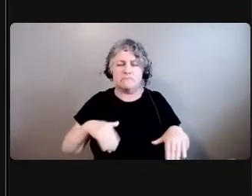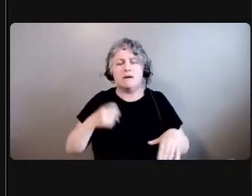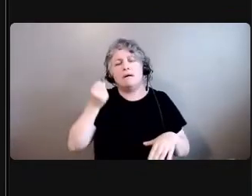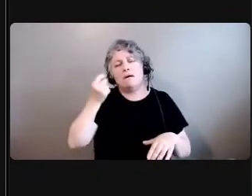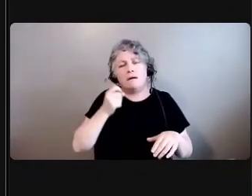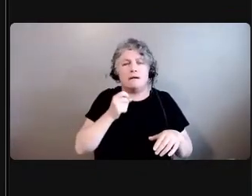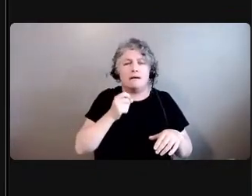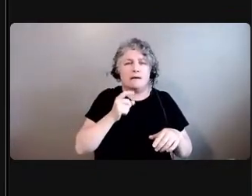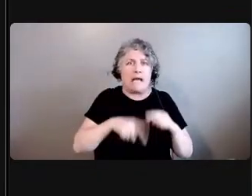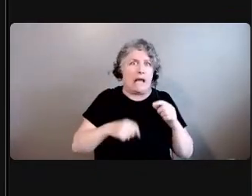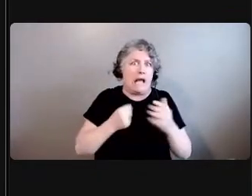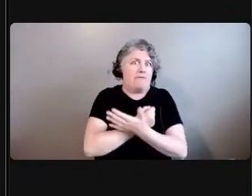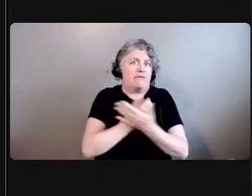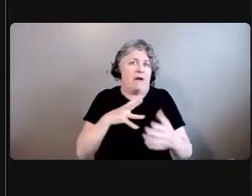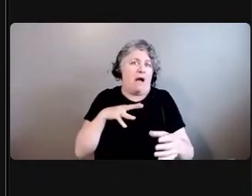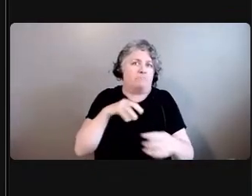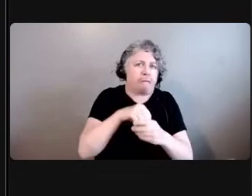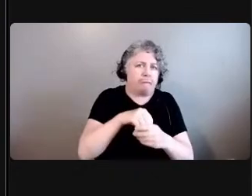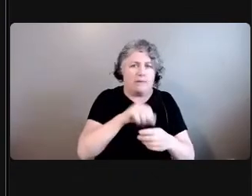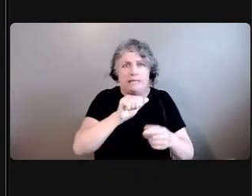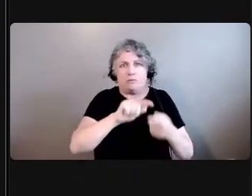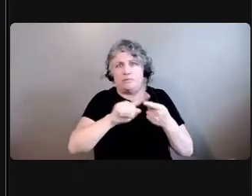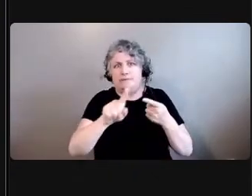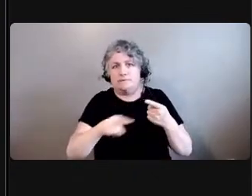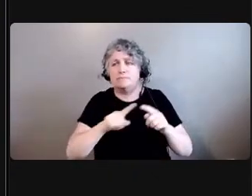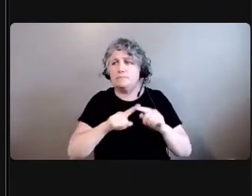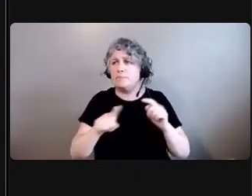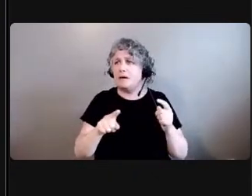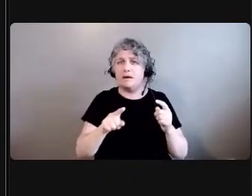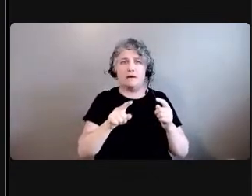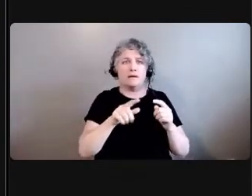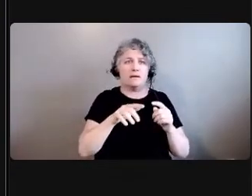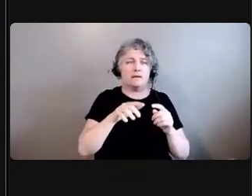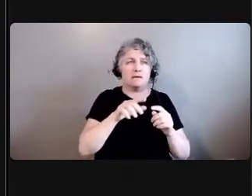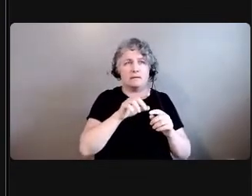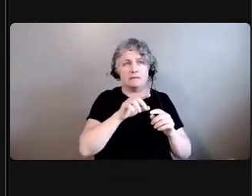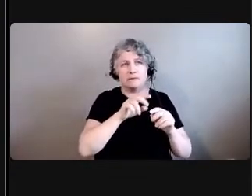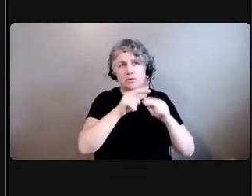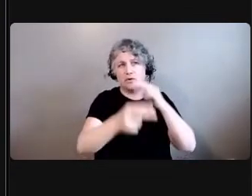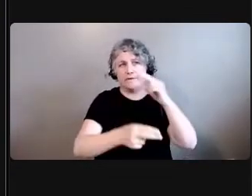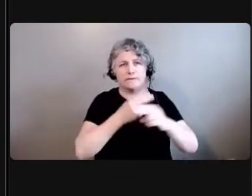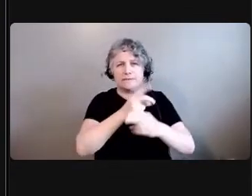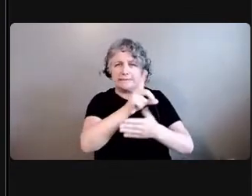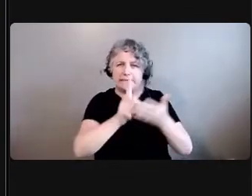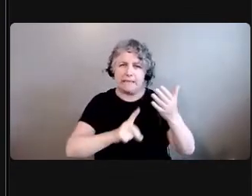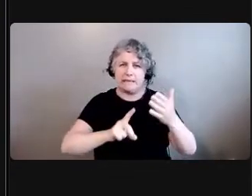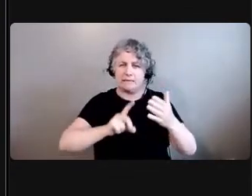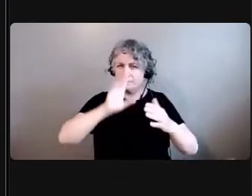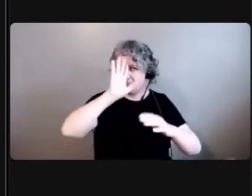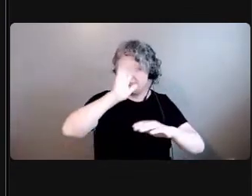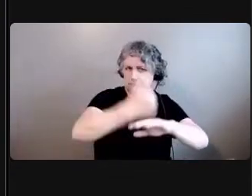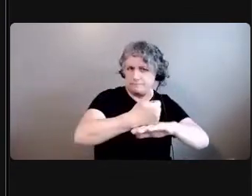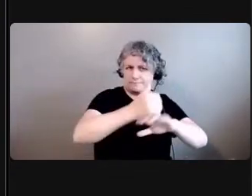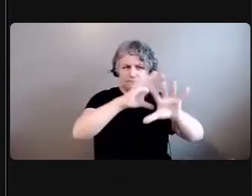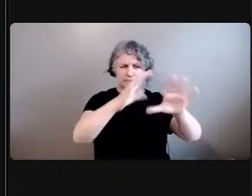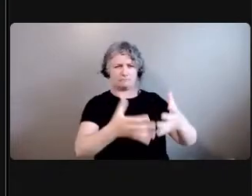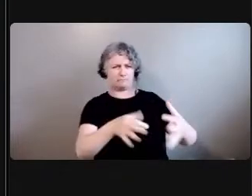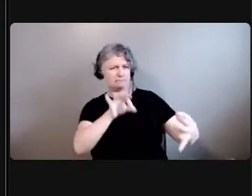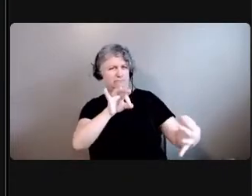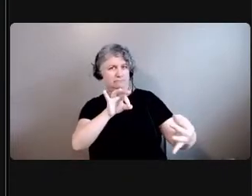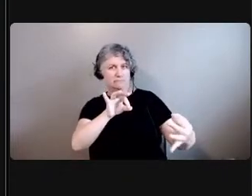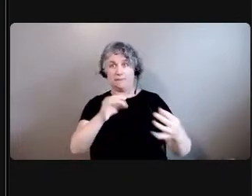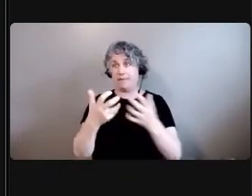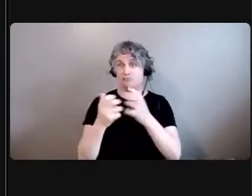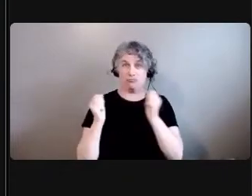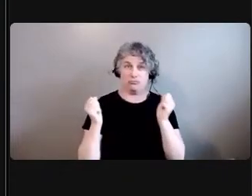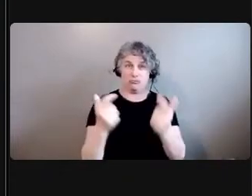everything, recognizing that no matter how many environmentally design solutions we come up with, it's never going to be perfect for everybody. But what it will do is it will